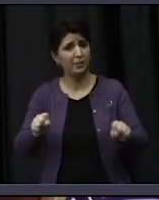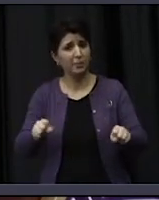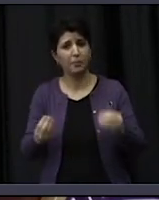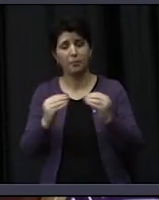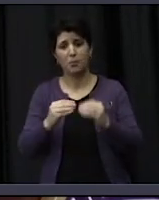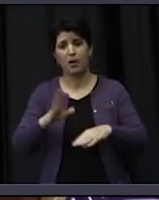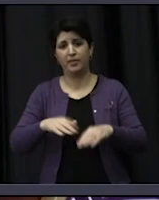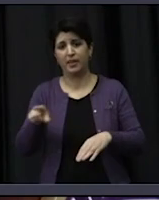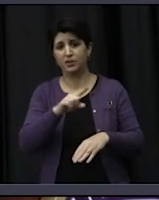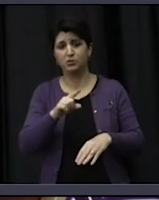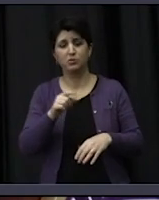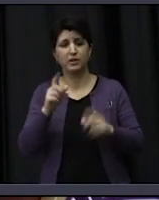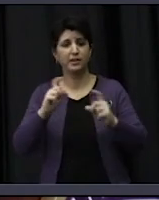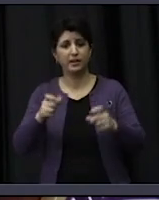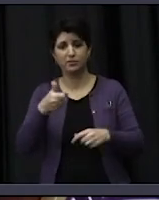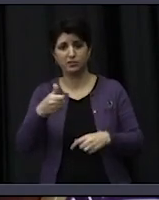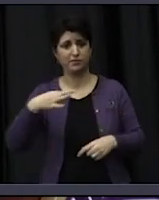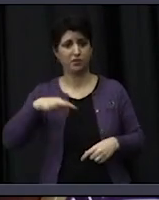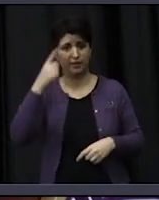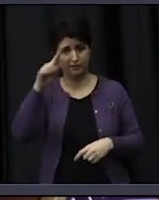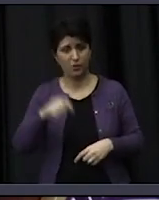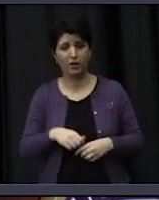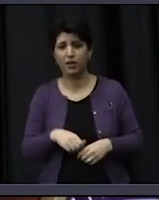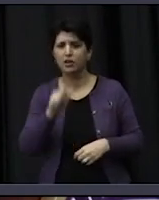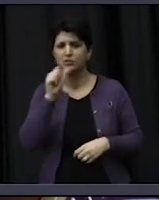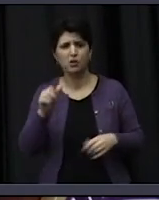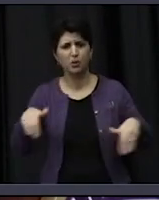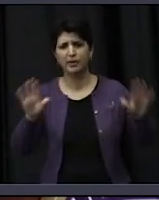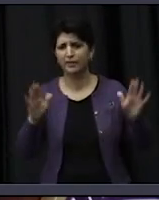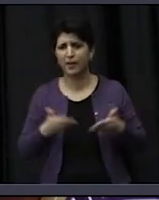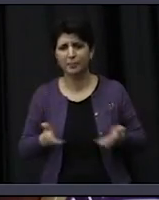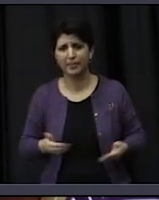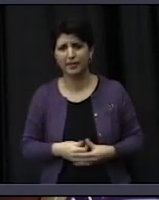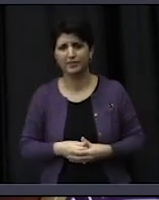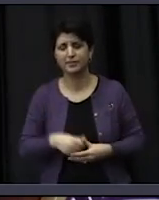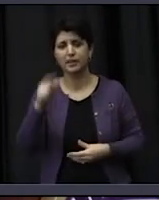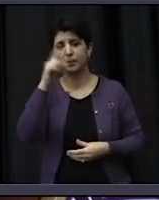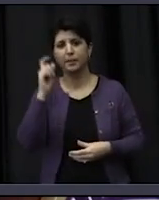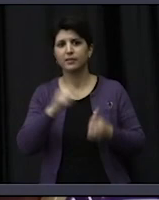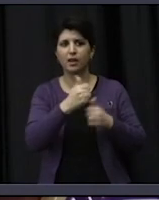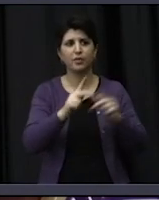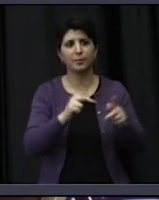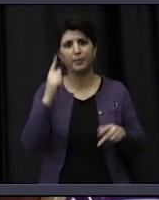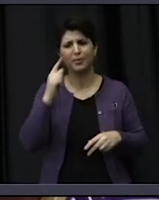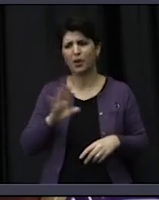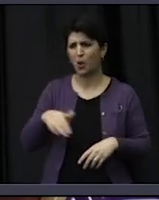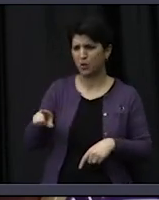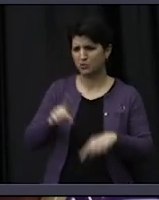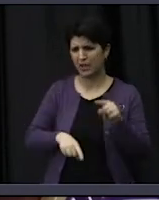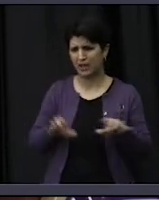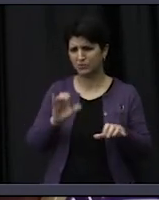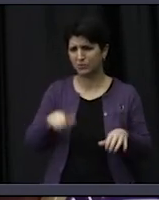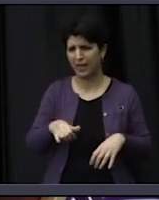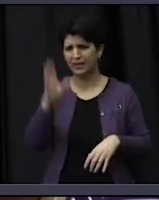Do not lighten your load because others see it as impractical or unattainable. Lighten your load